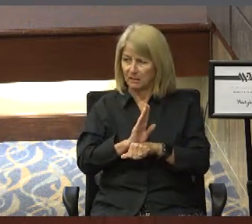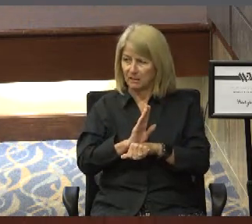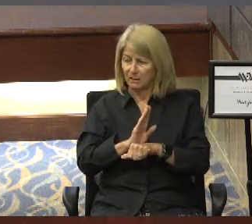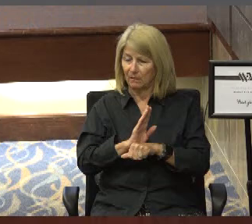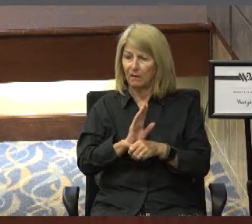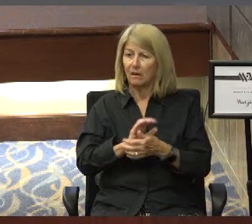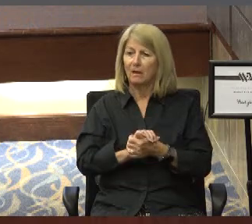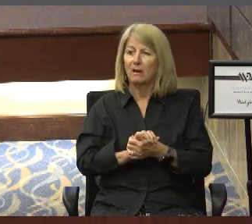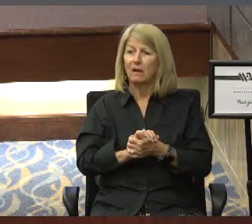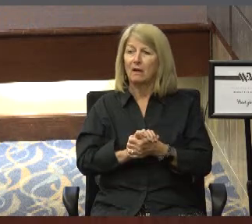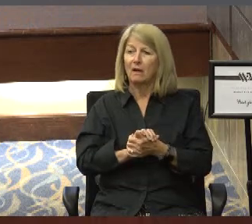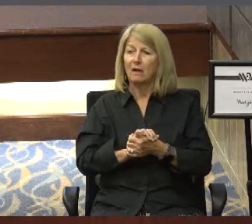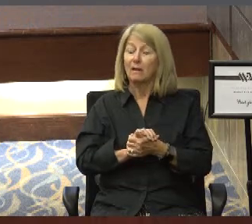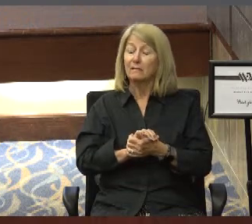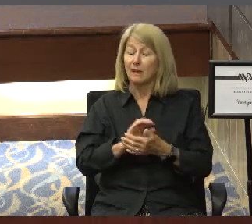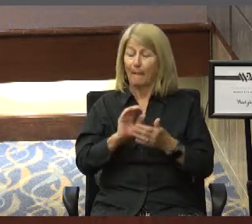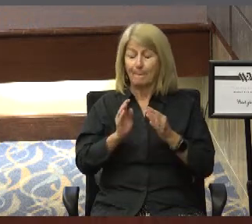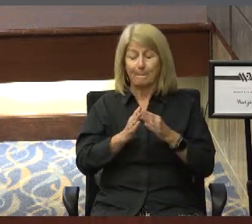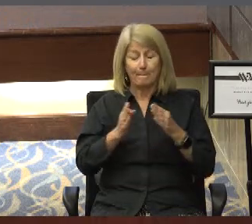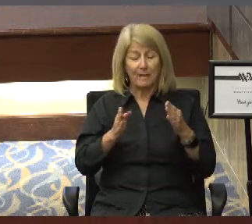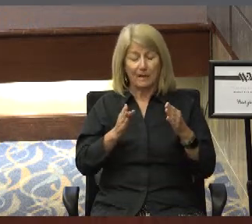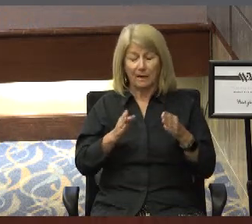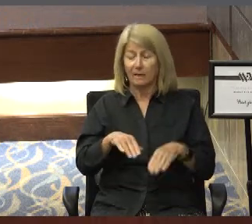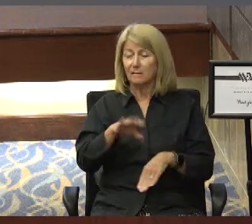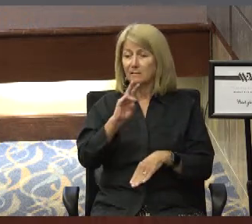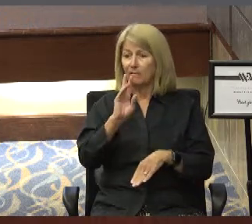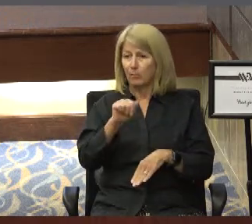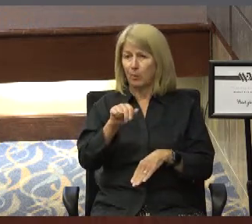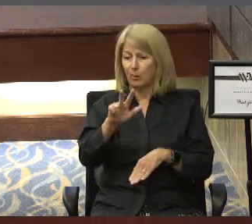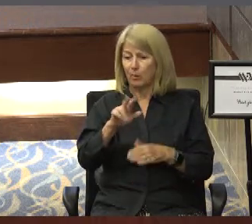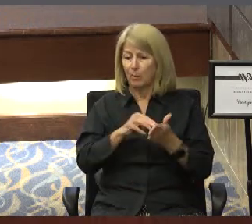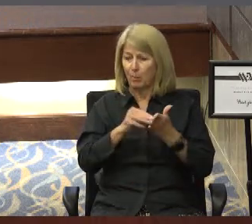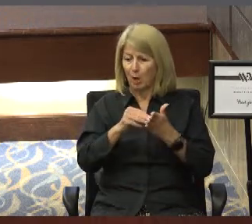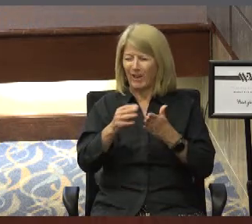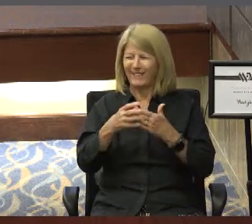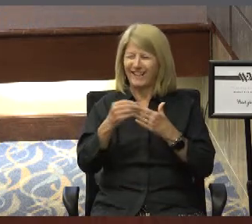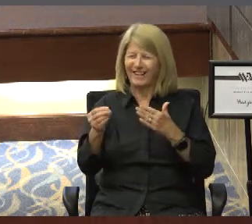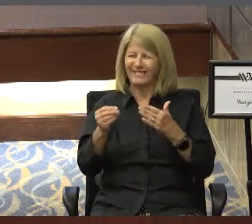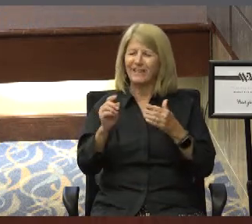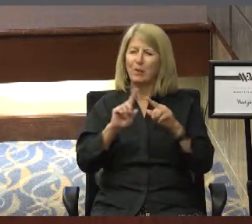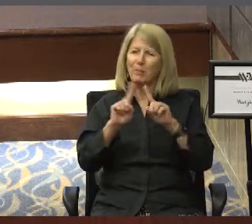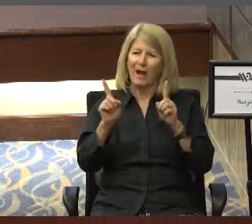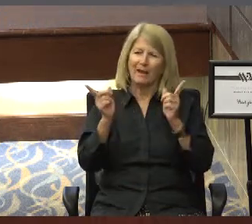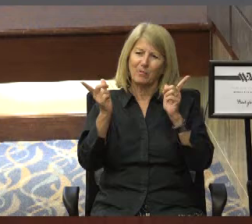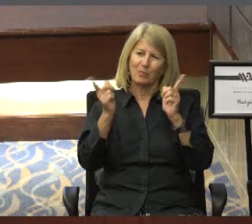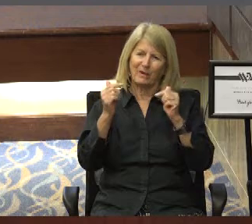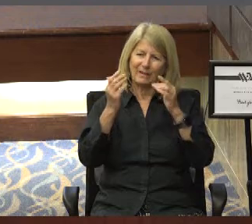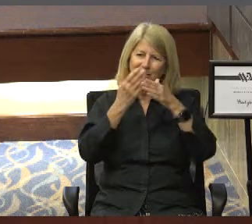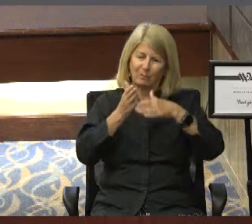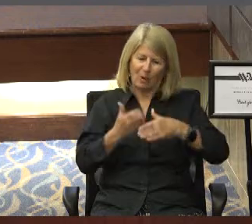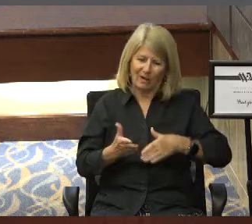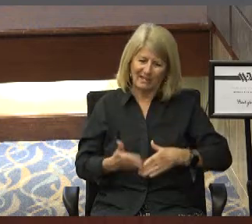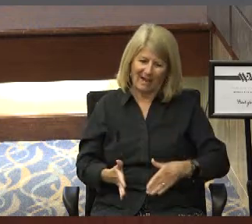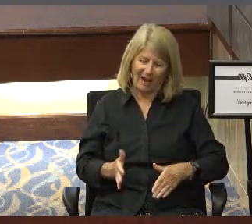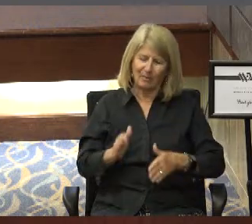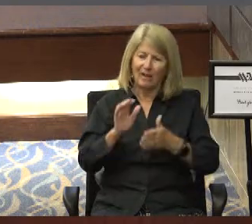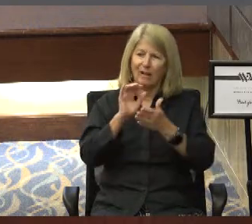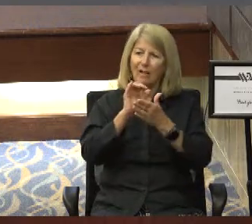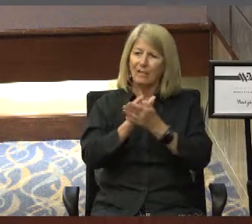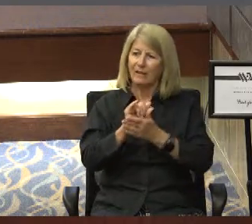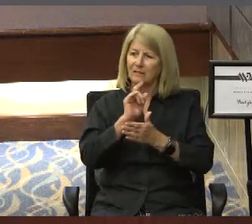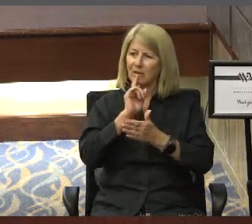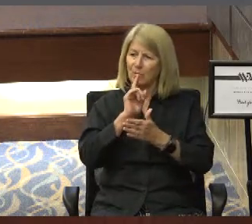way it's a big, $73 million, but I think if you break it down, the way I've broken it down is in really